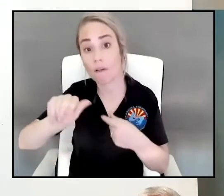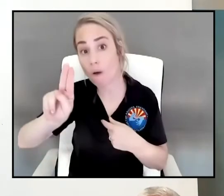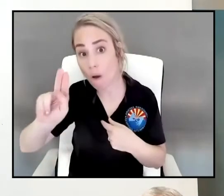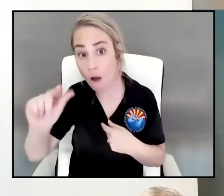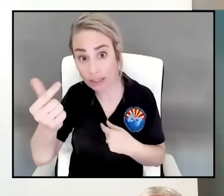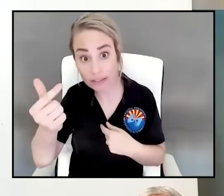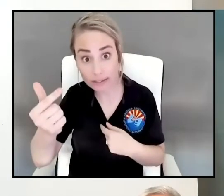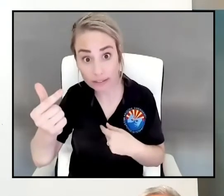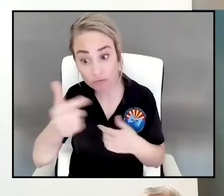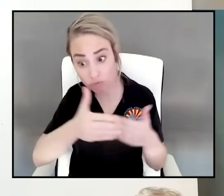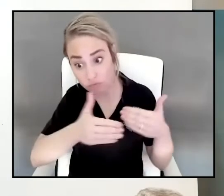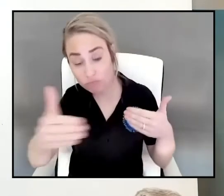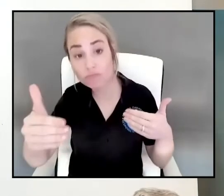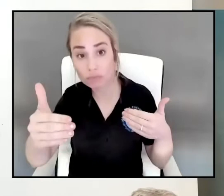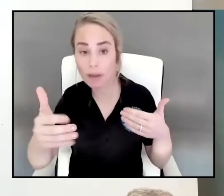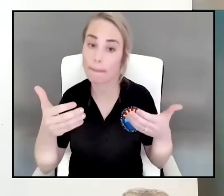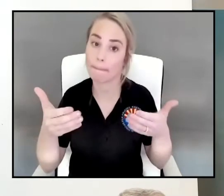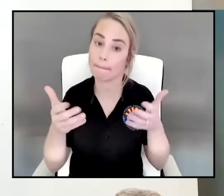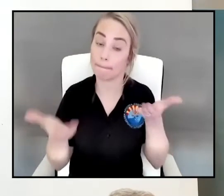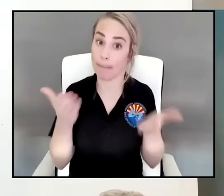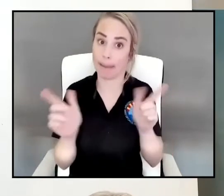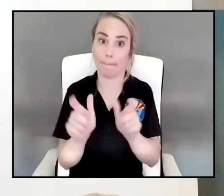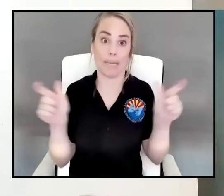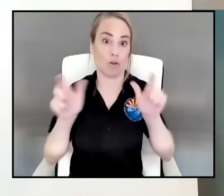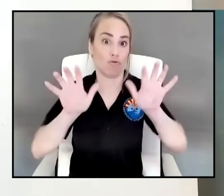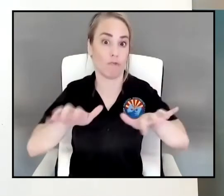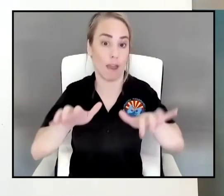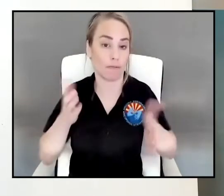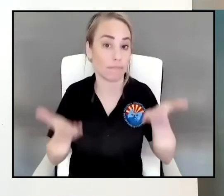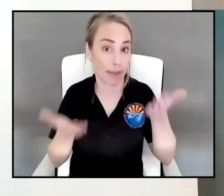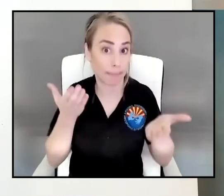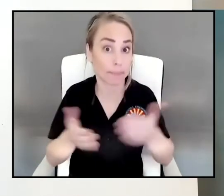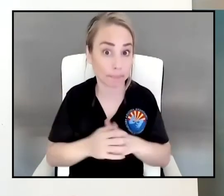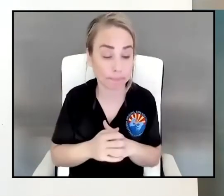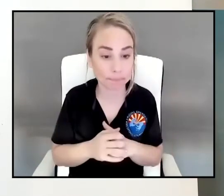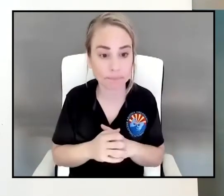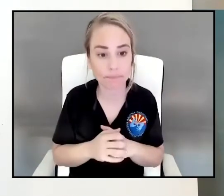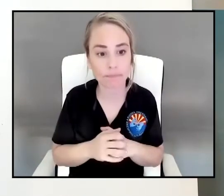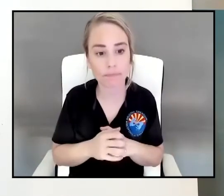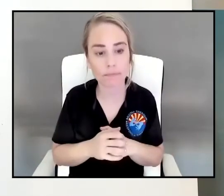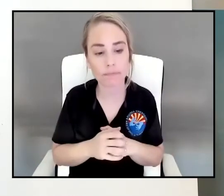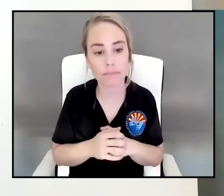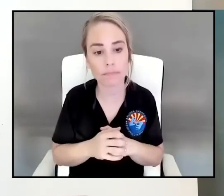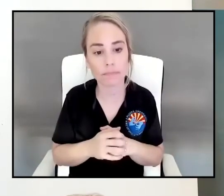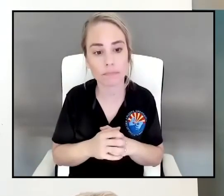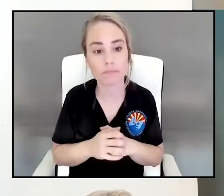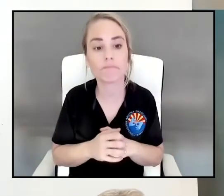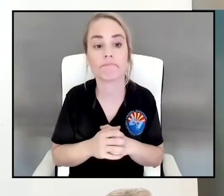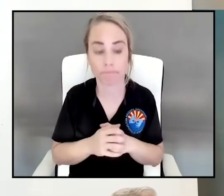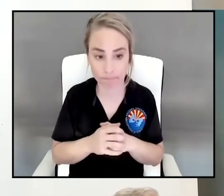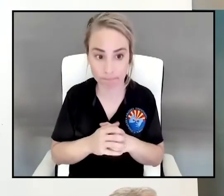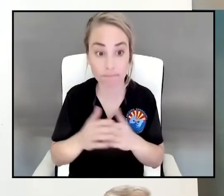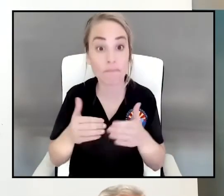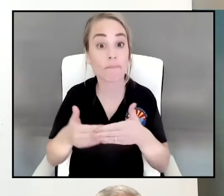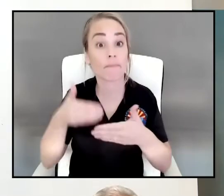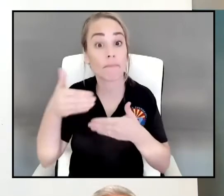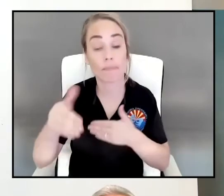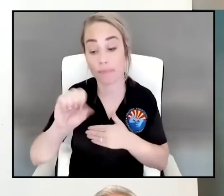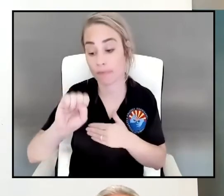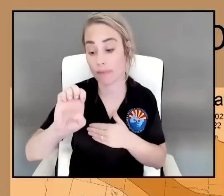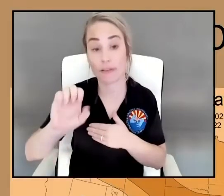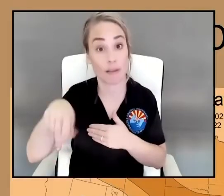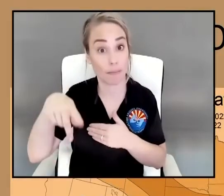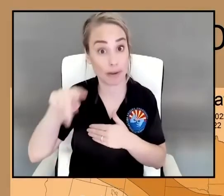have significant rainfall. All right, next slide, please. All right, and then in the outlook through